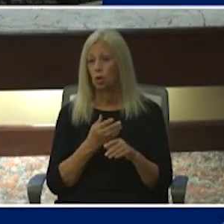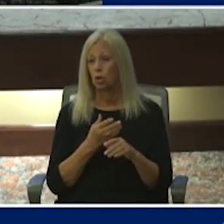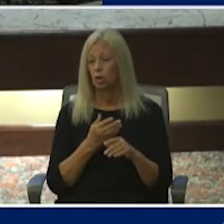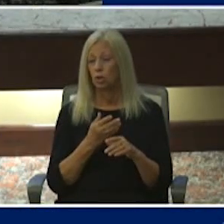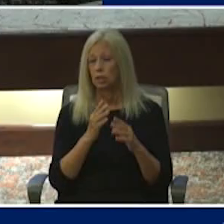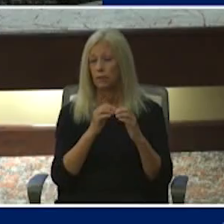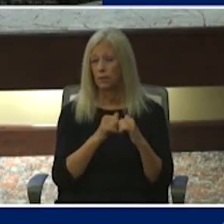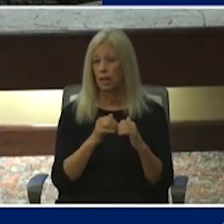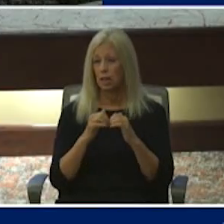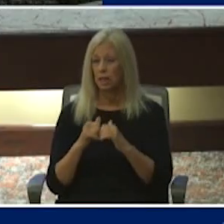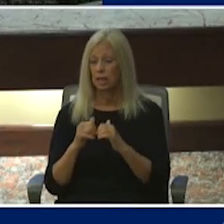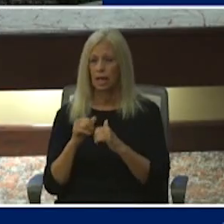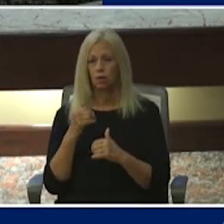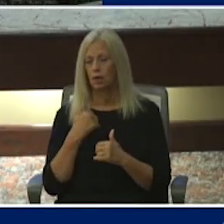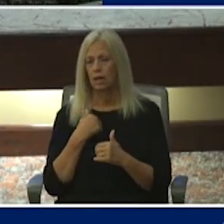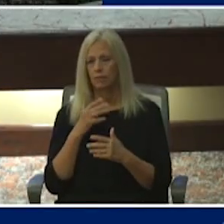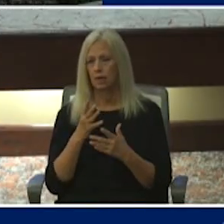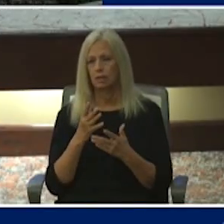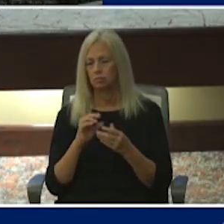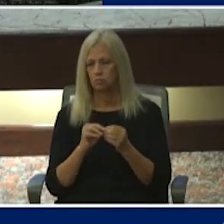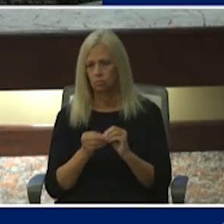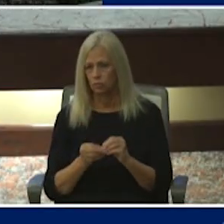I don't have that number.